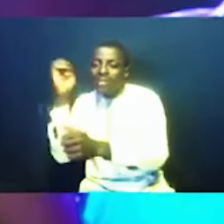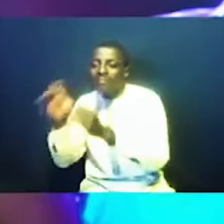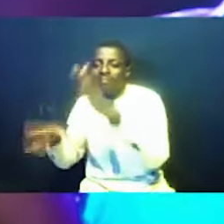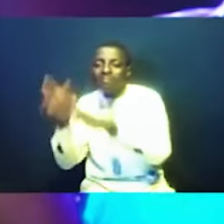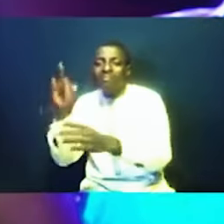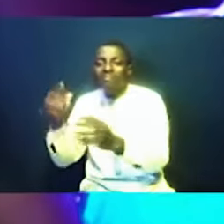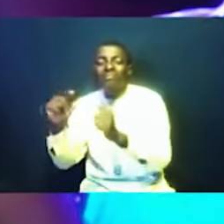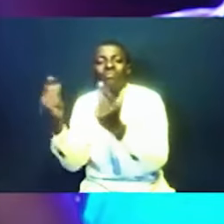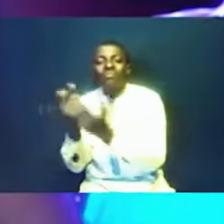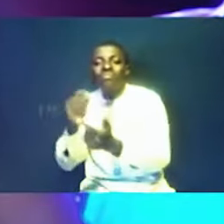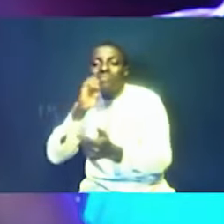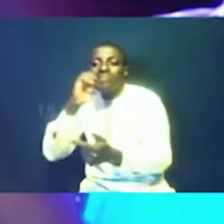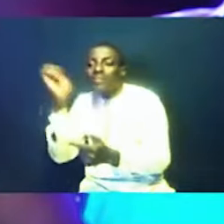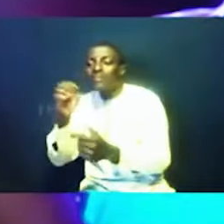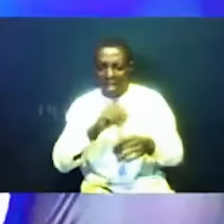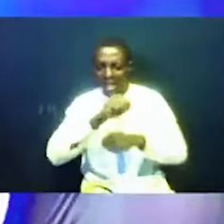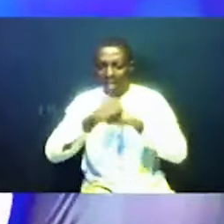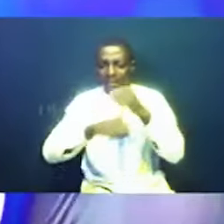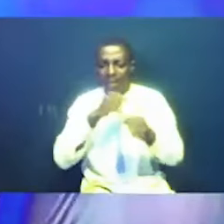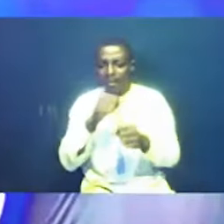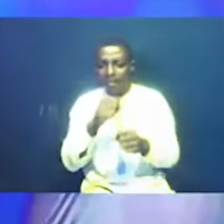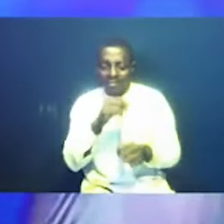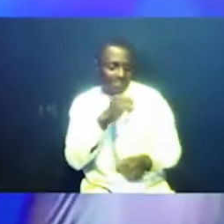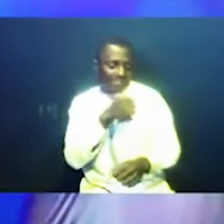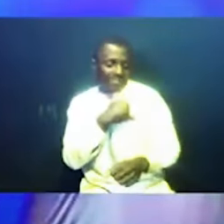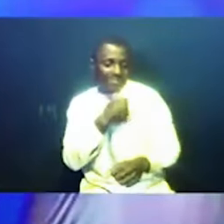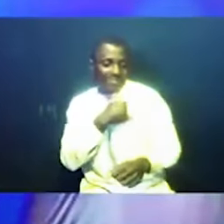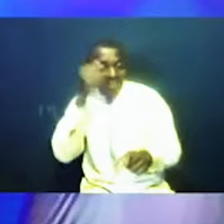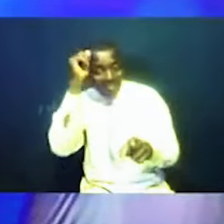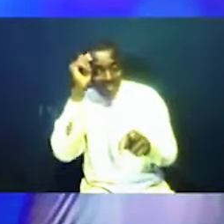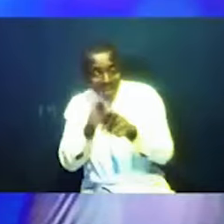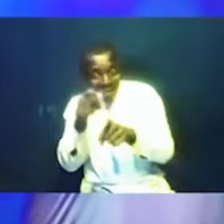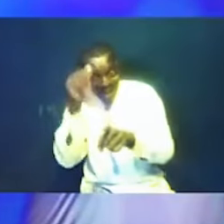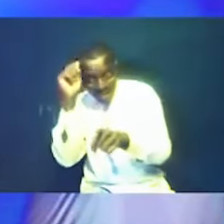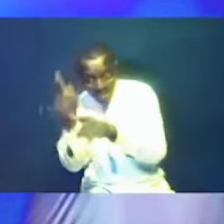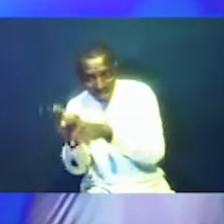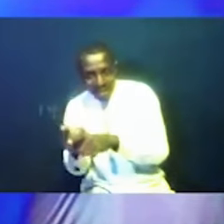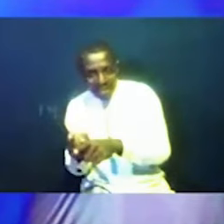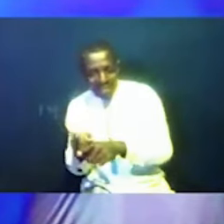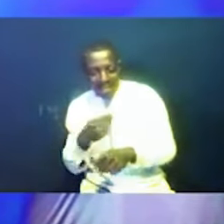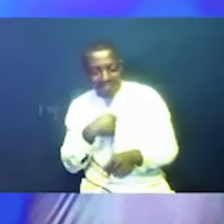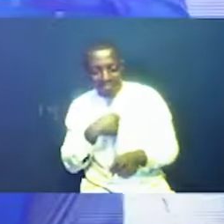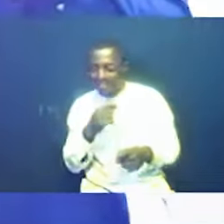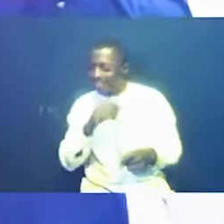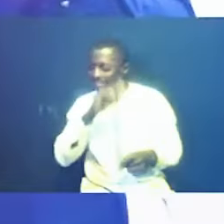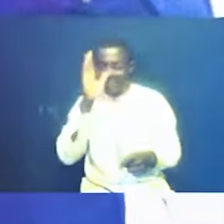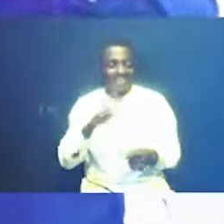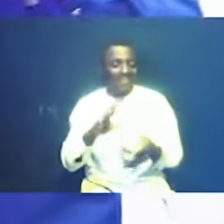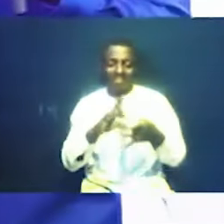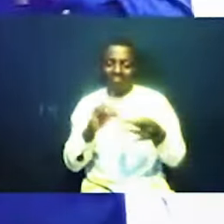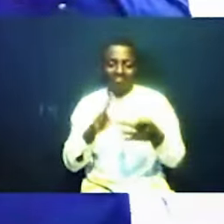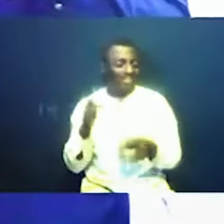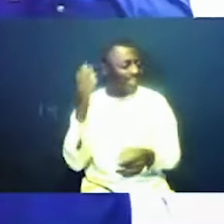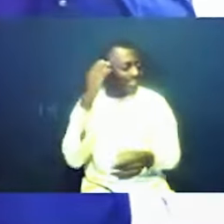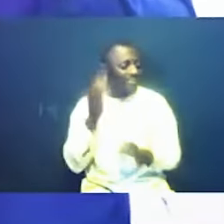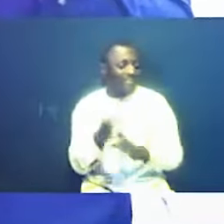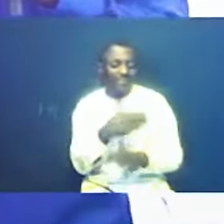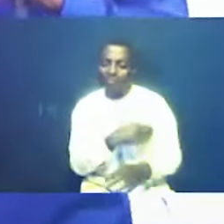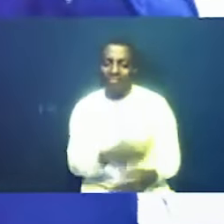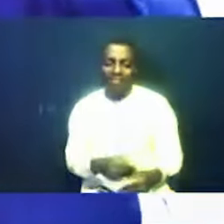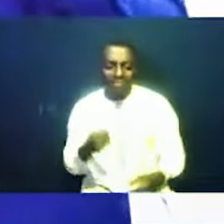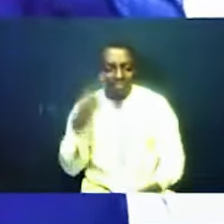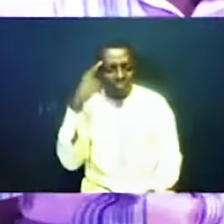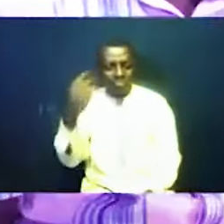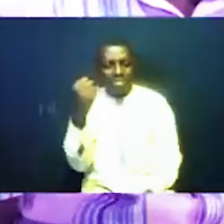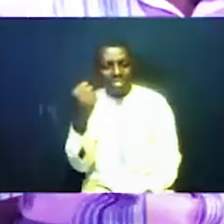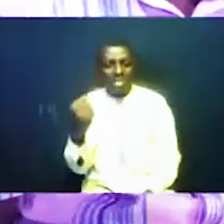wicked than the brothers of Joseph. I've never heard any. She adofono menko ame fem die menhunu anuanom bi a wontimu